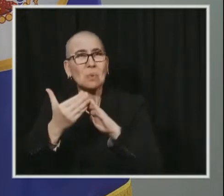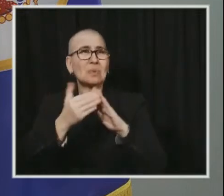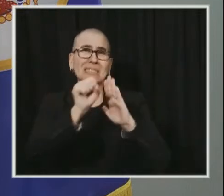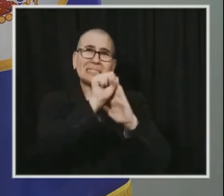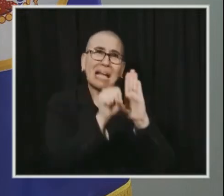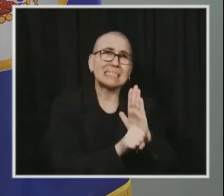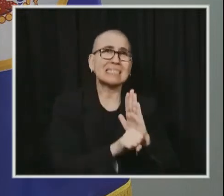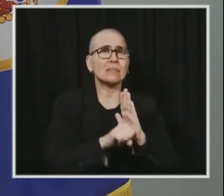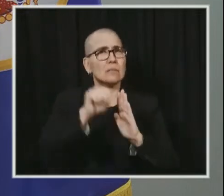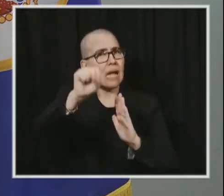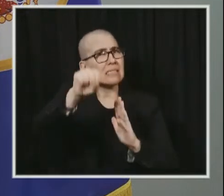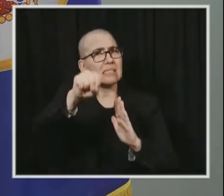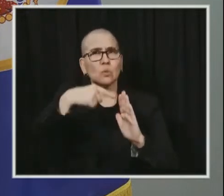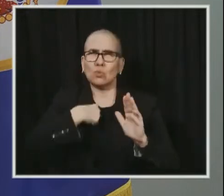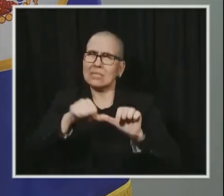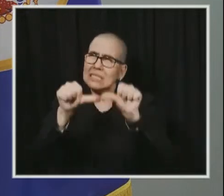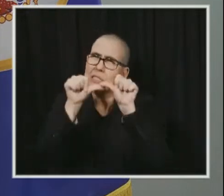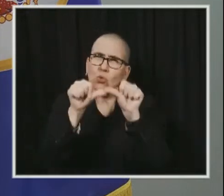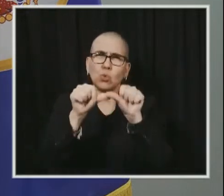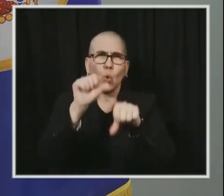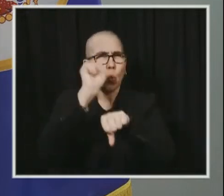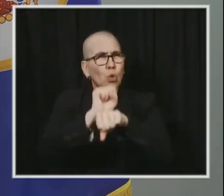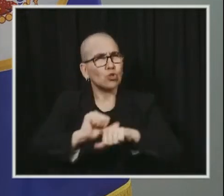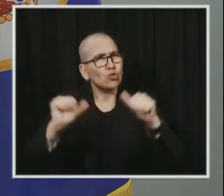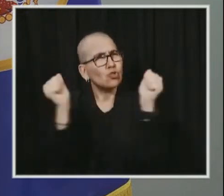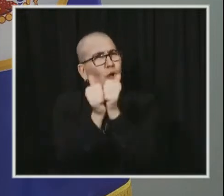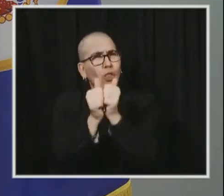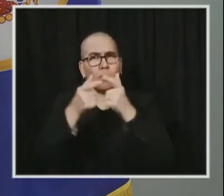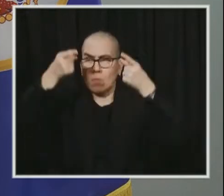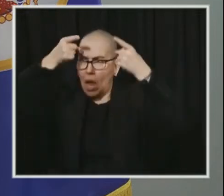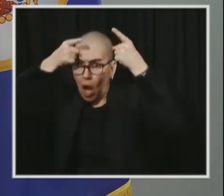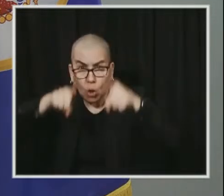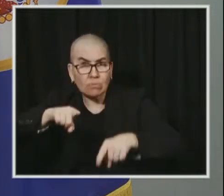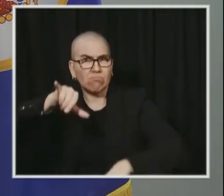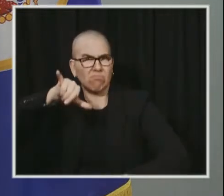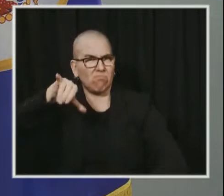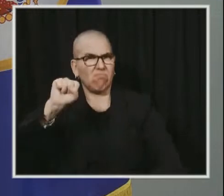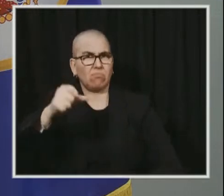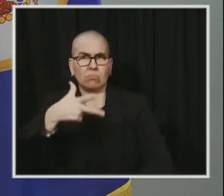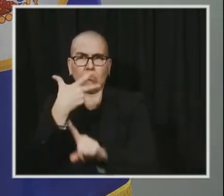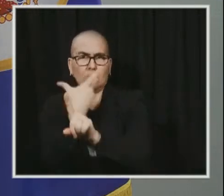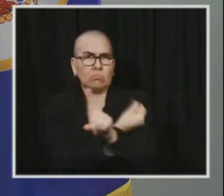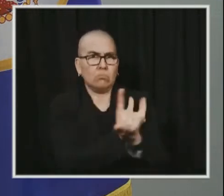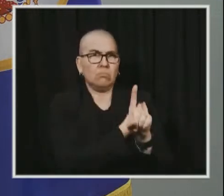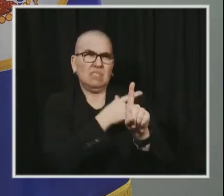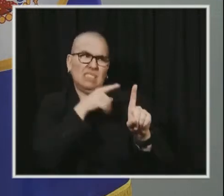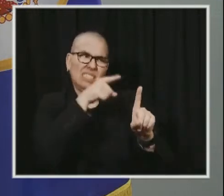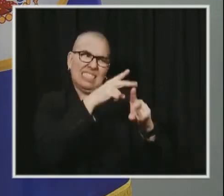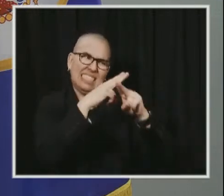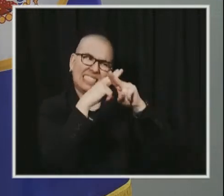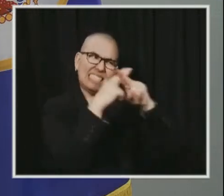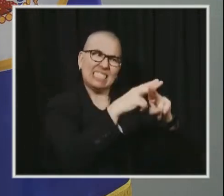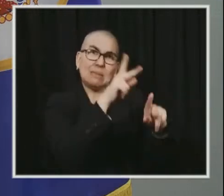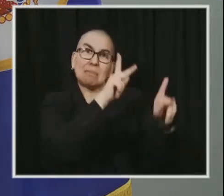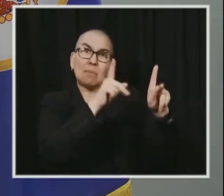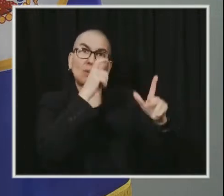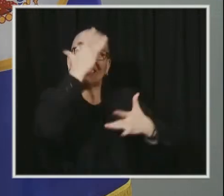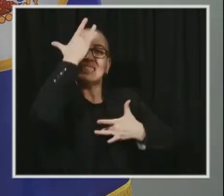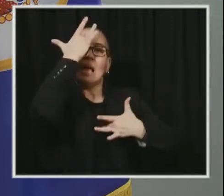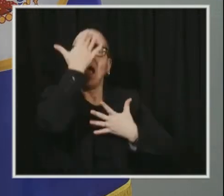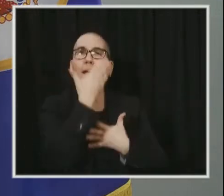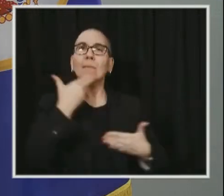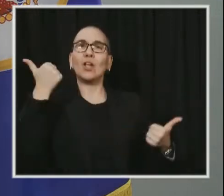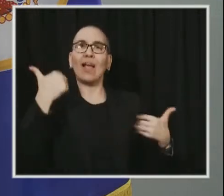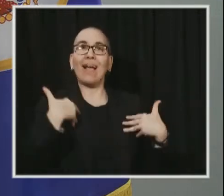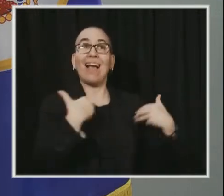come together and get our state vaccinated to stamp out this disease. We've always known that there would be challenges with